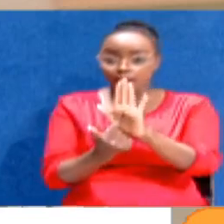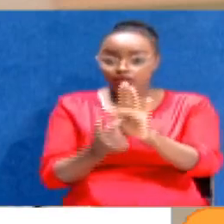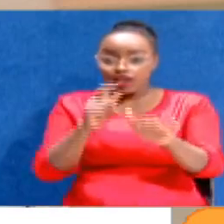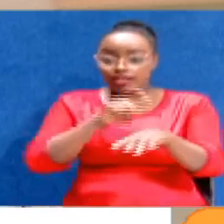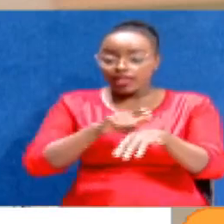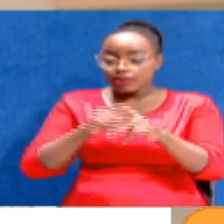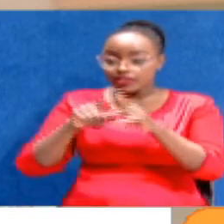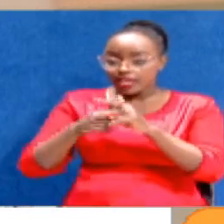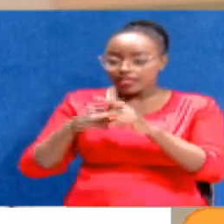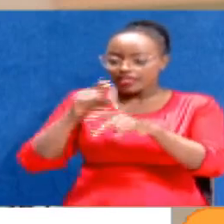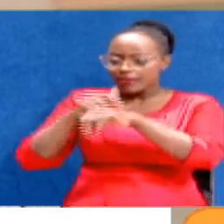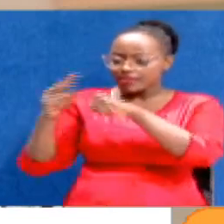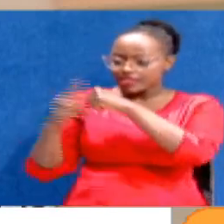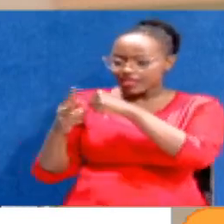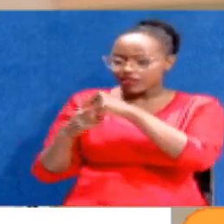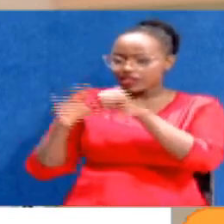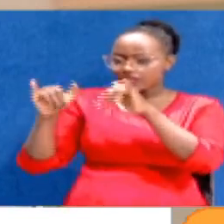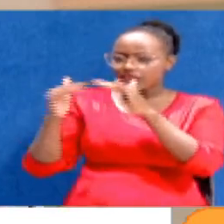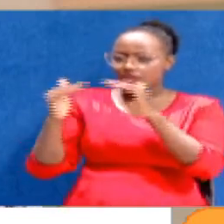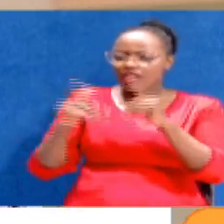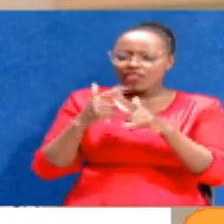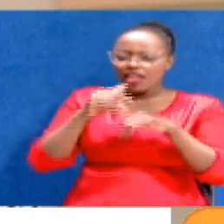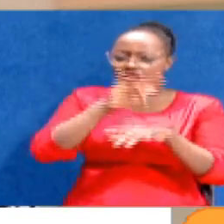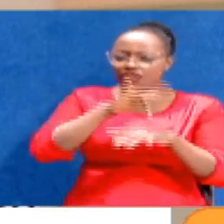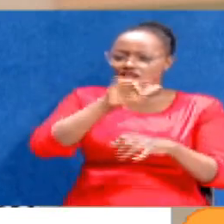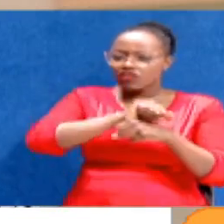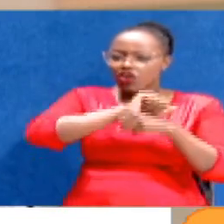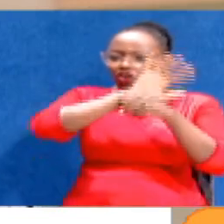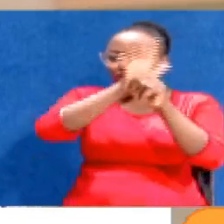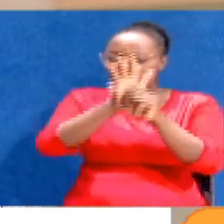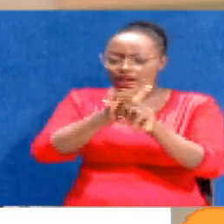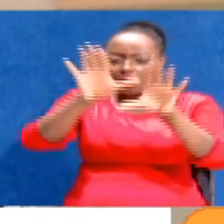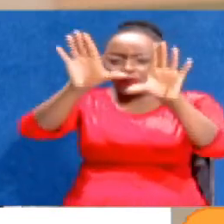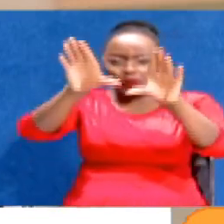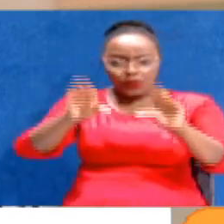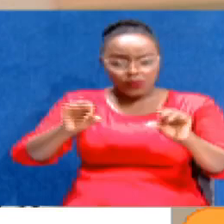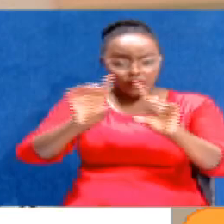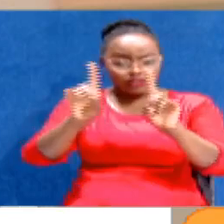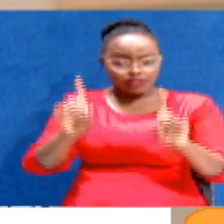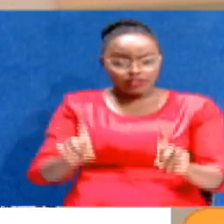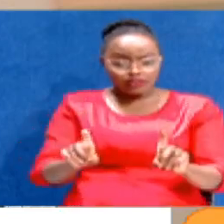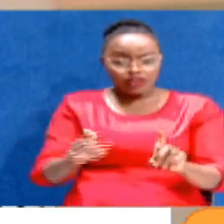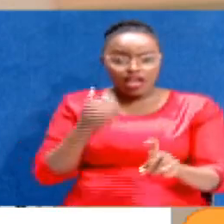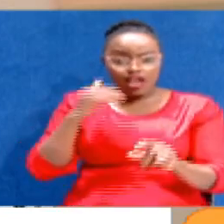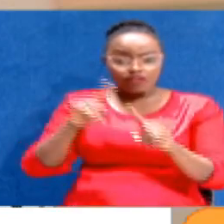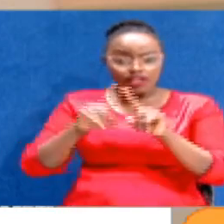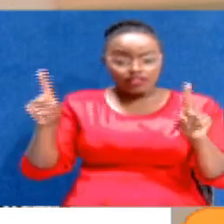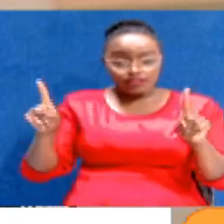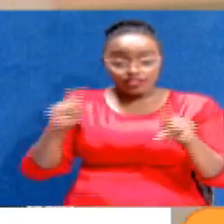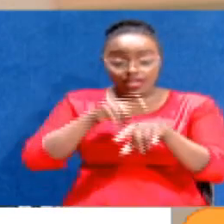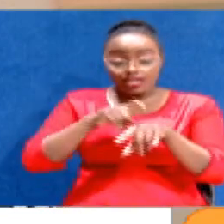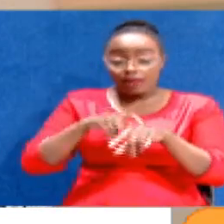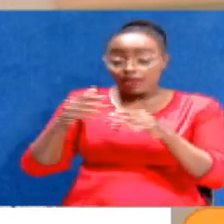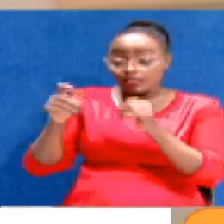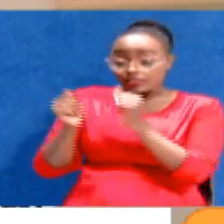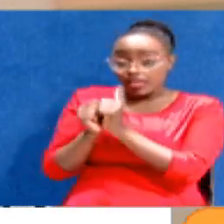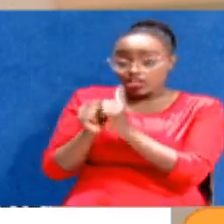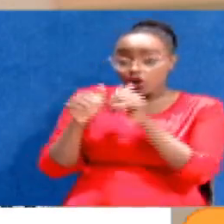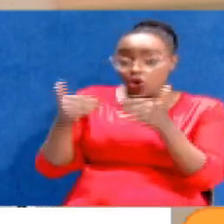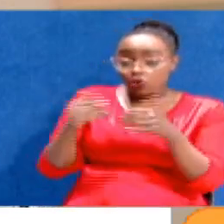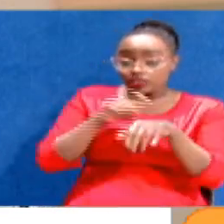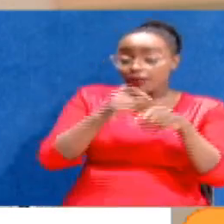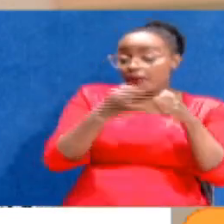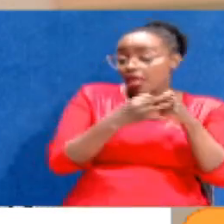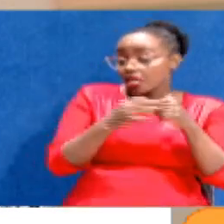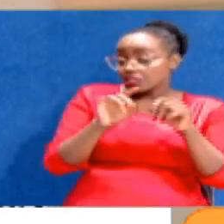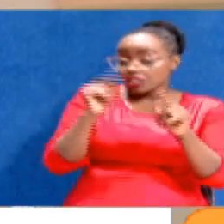the curfew started at 7 p.m., what was the effect on the COVID-19 prevalence rate then? Was there a difference when the curfew was 10 p.m. or 8